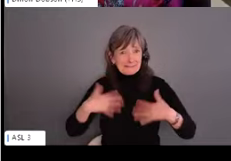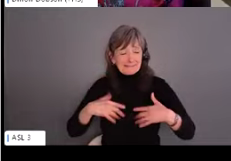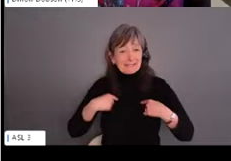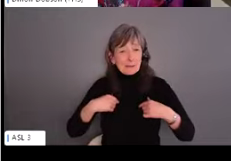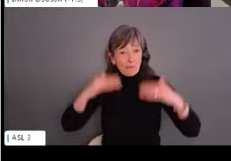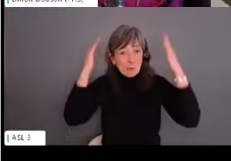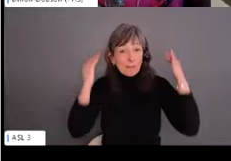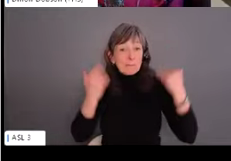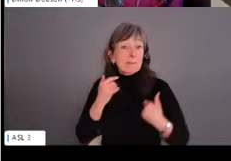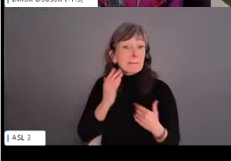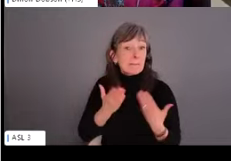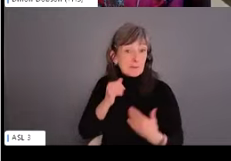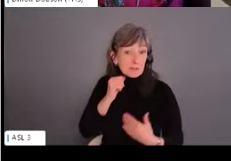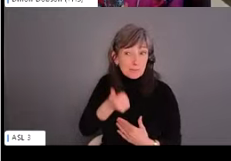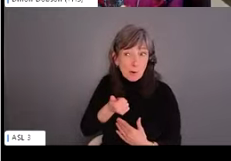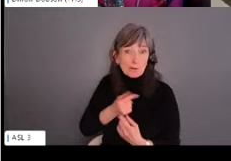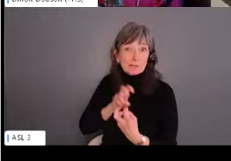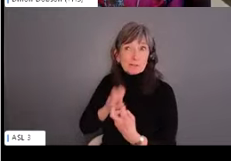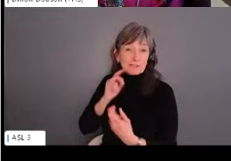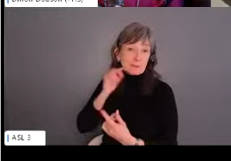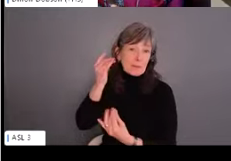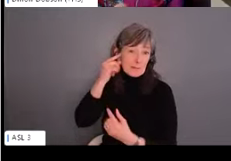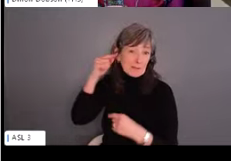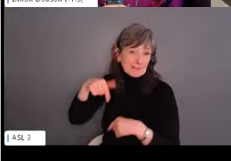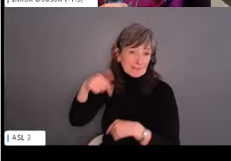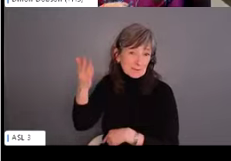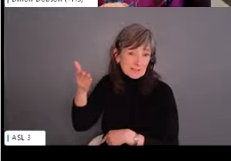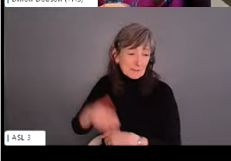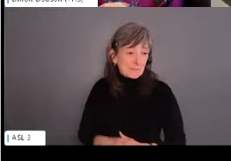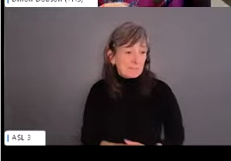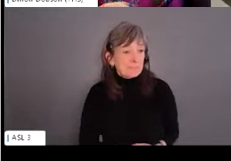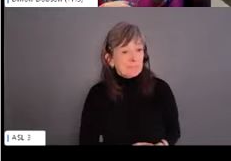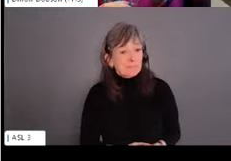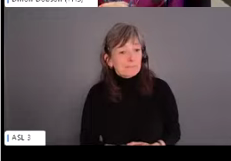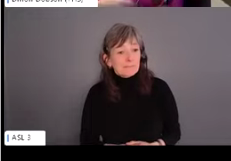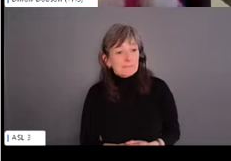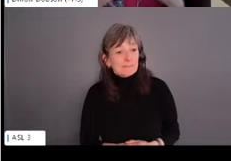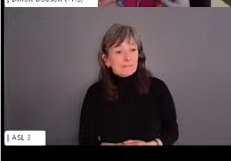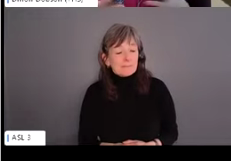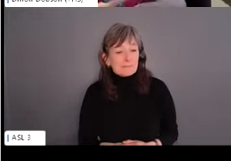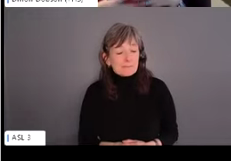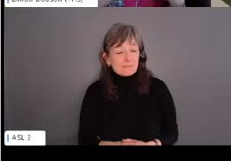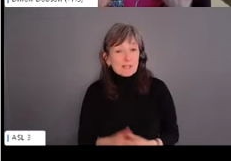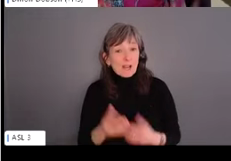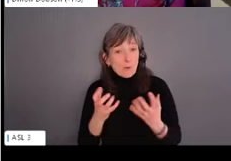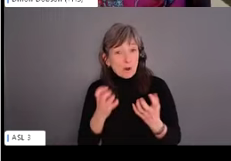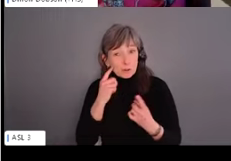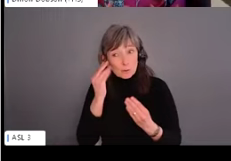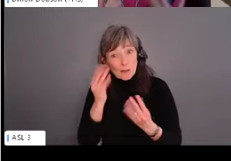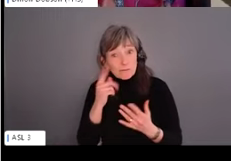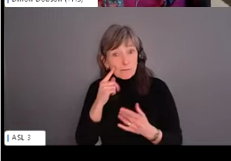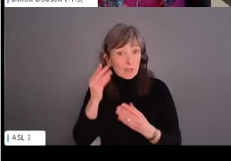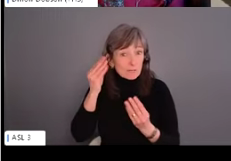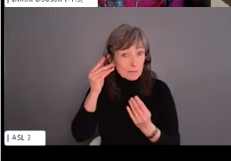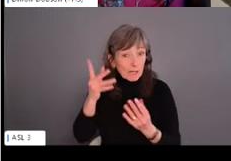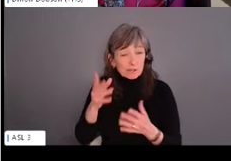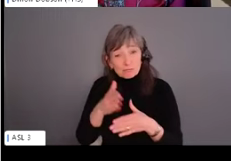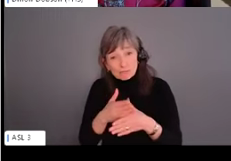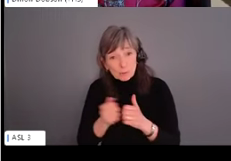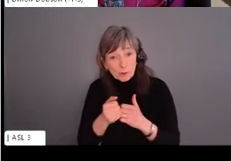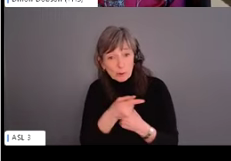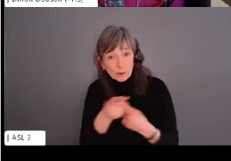clients. And wanting to make sure that I'm leaving you with some information around assessment and how you can plan and